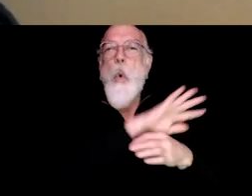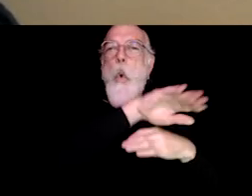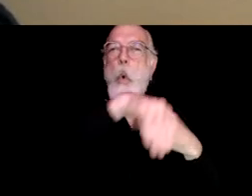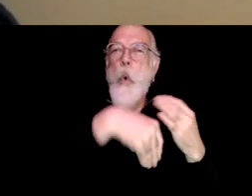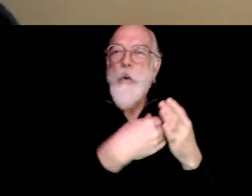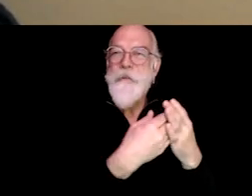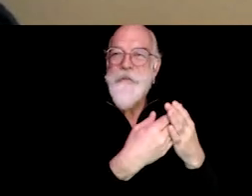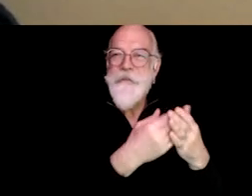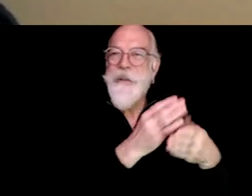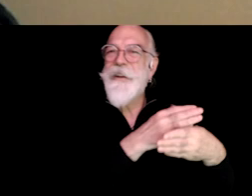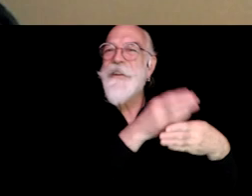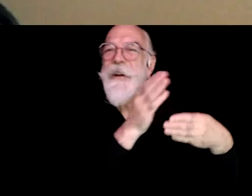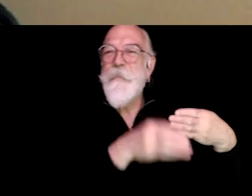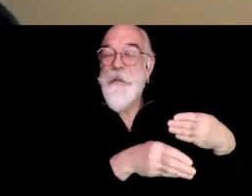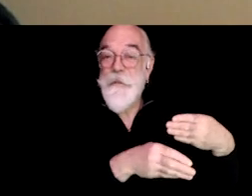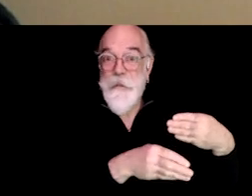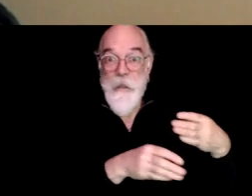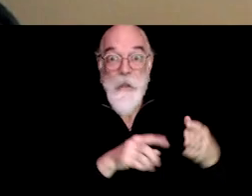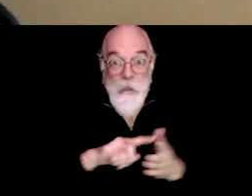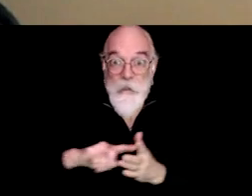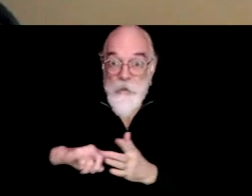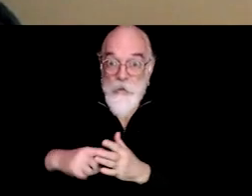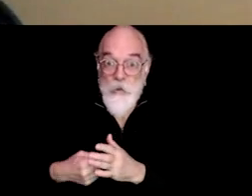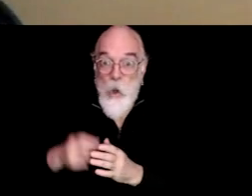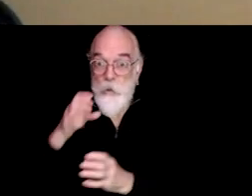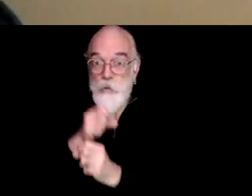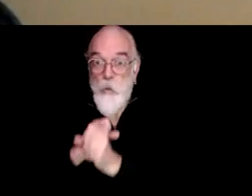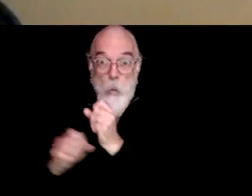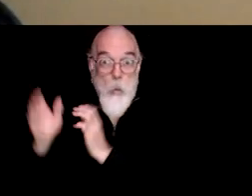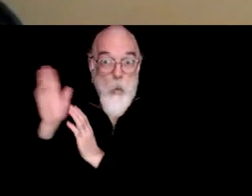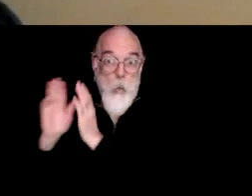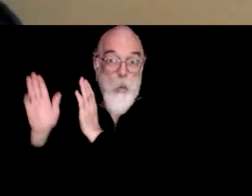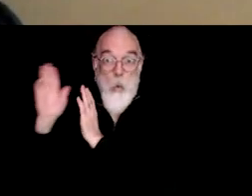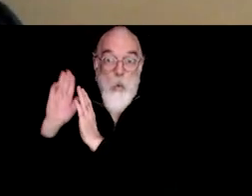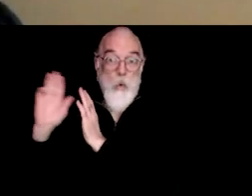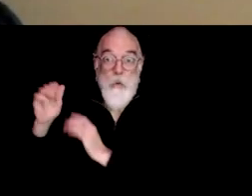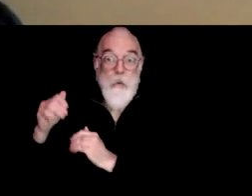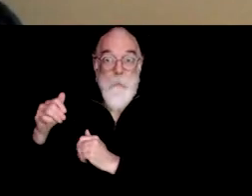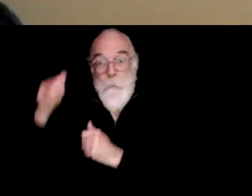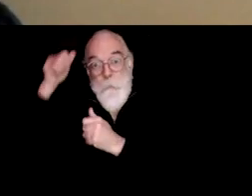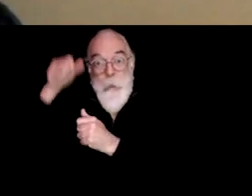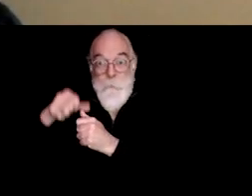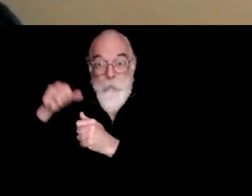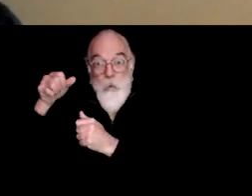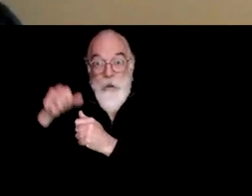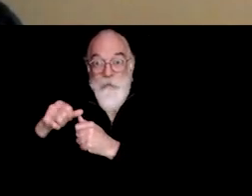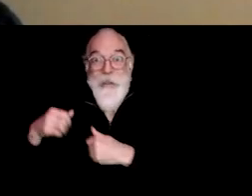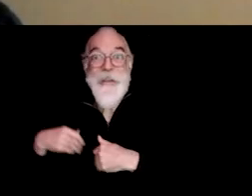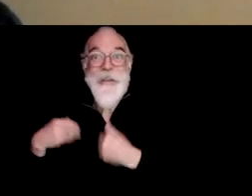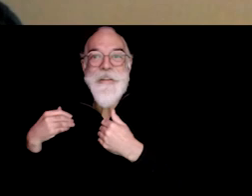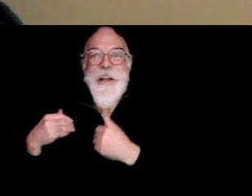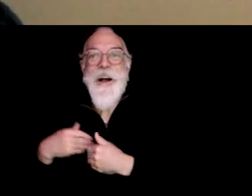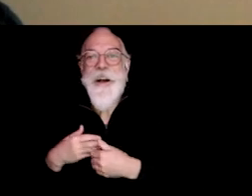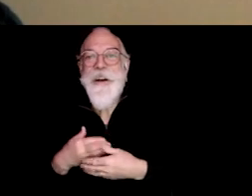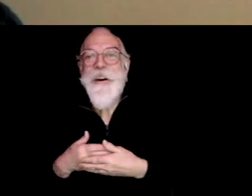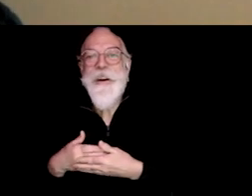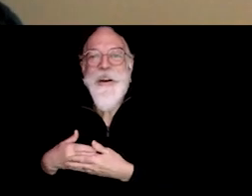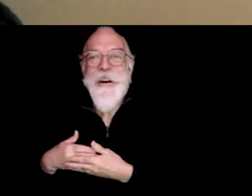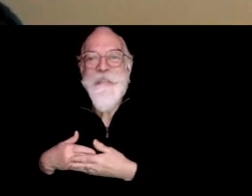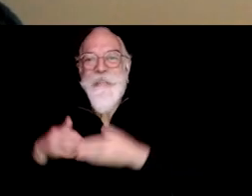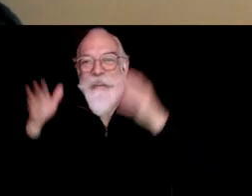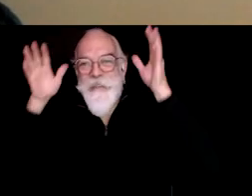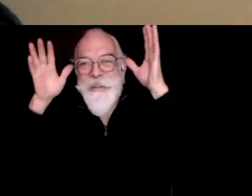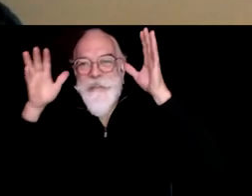It begins with something as ancient as that memory of the young deer coming from